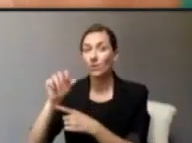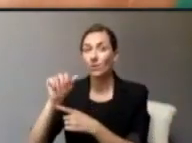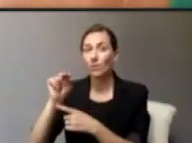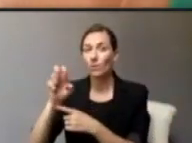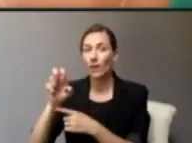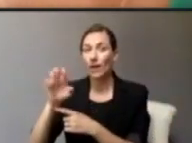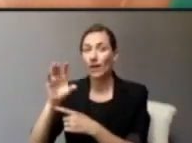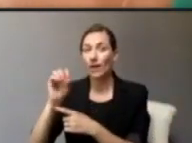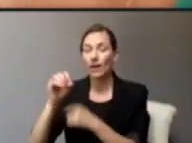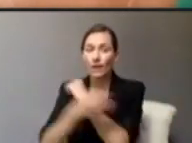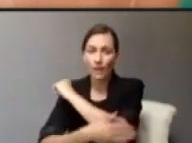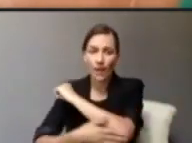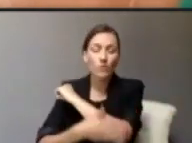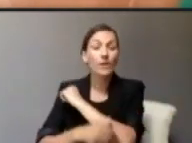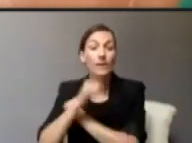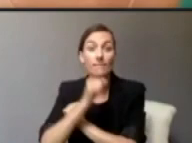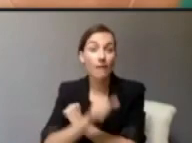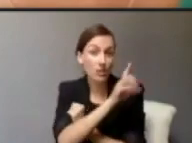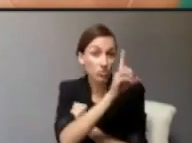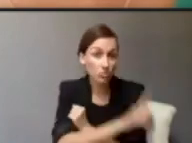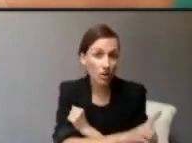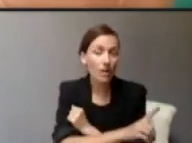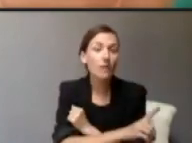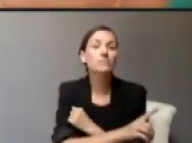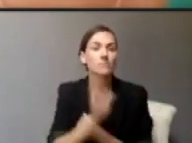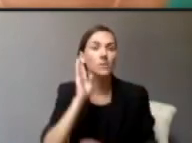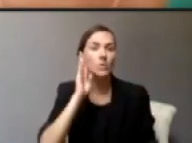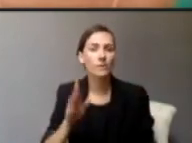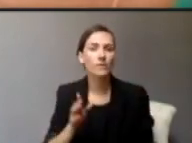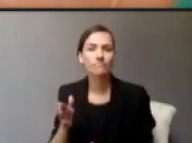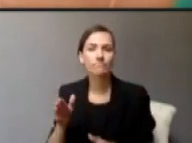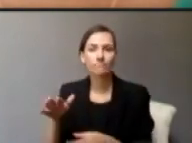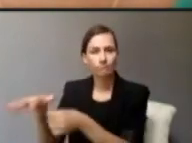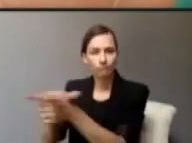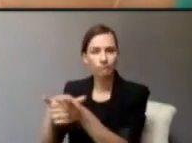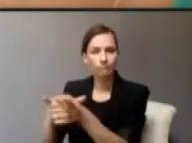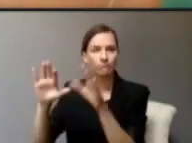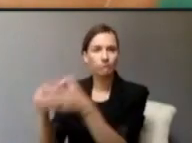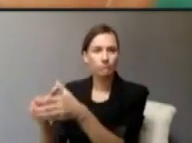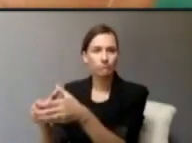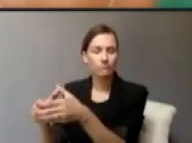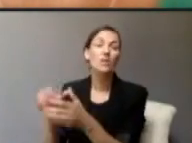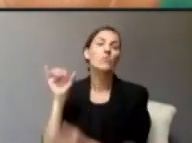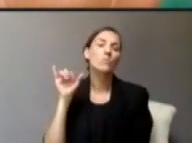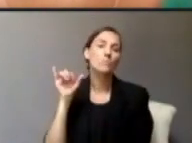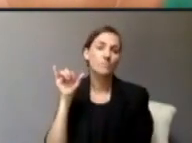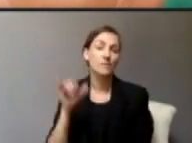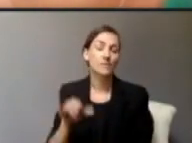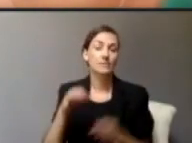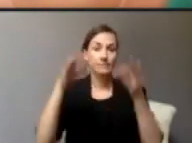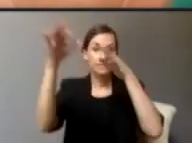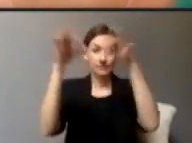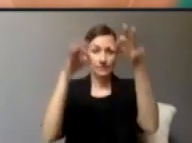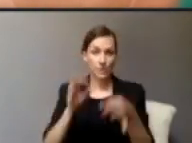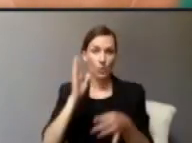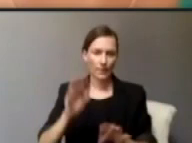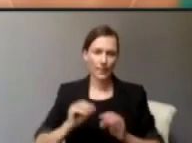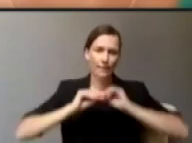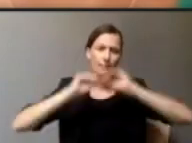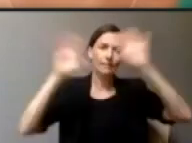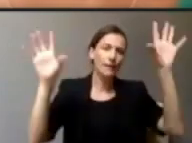not including Detroit, you'd fall under the Wayne County Health Department. So I think this roadmap will be extremely clear. The roadmap will